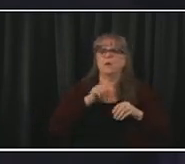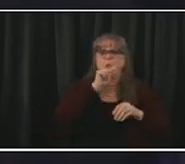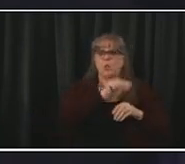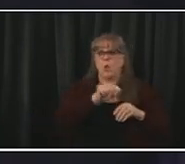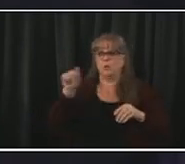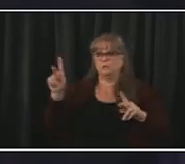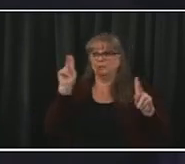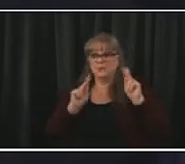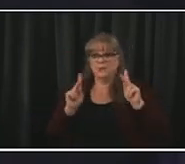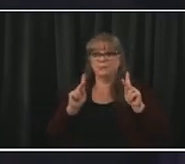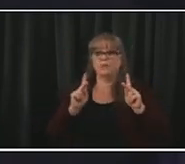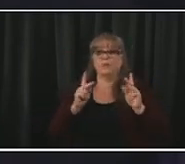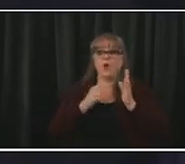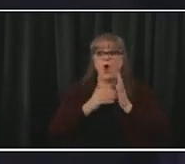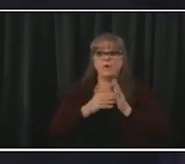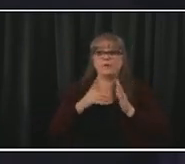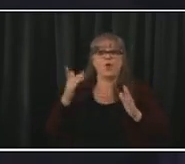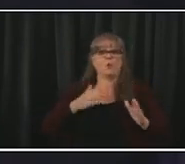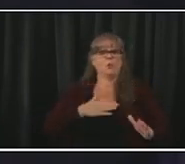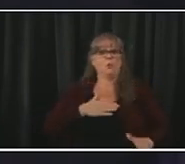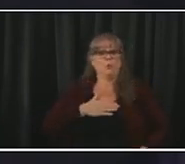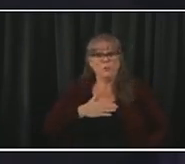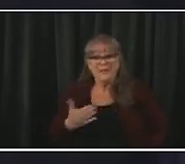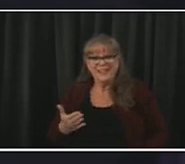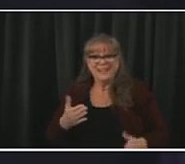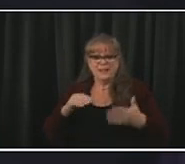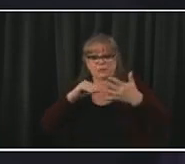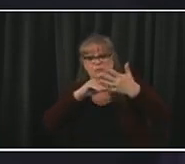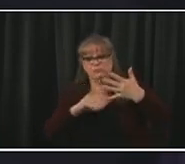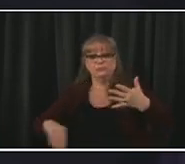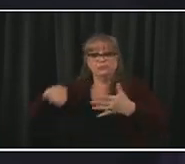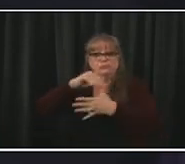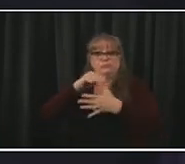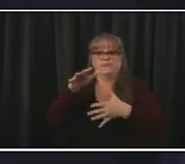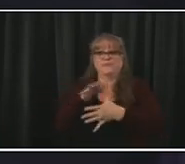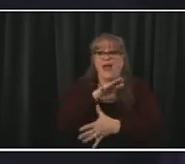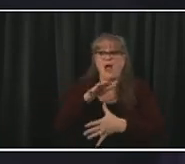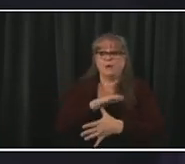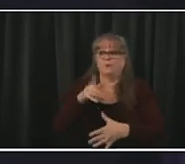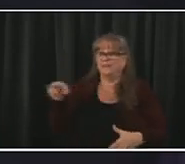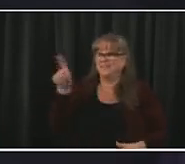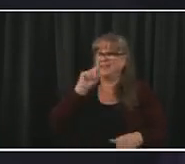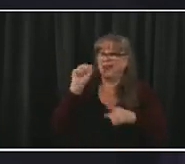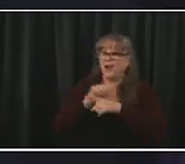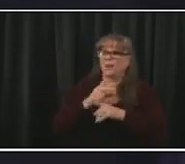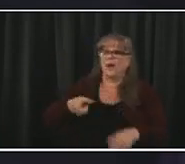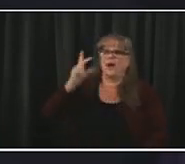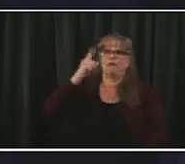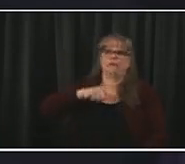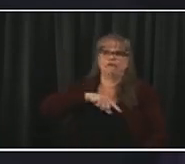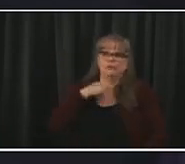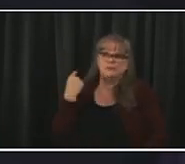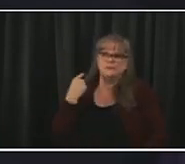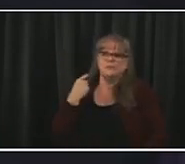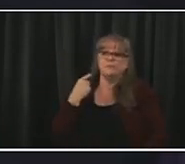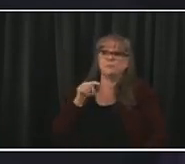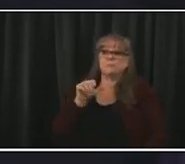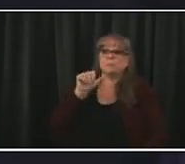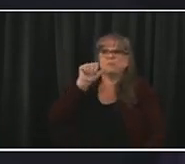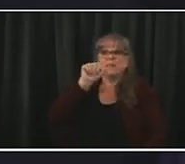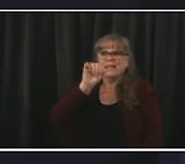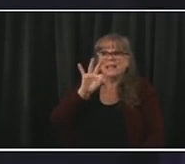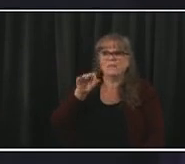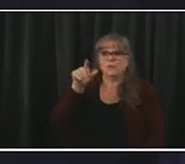from the highest risk groups that wants to receive it or that was sitting on the sidelines. Your window doesn't close if you're 70 and up. We'll have